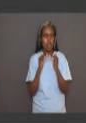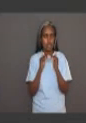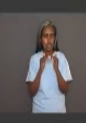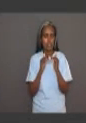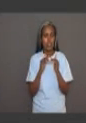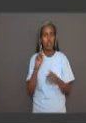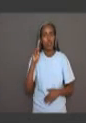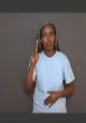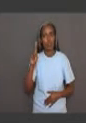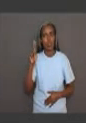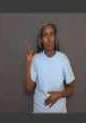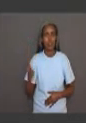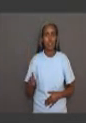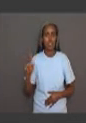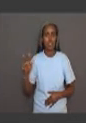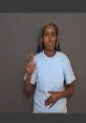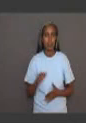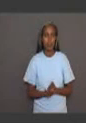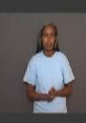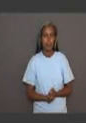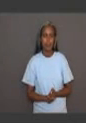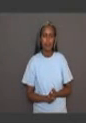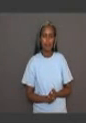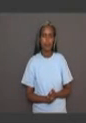is 1 over 3.